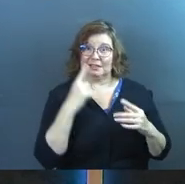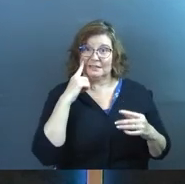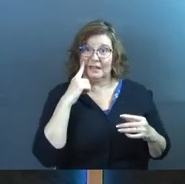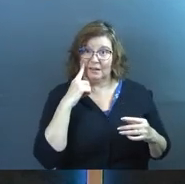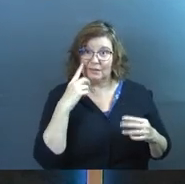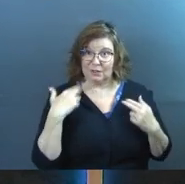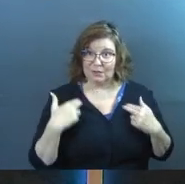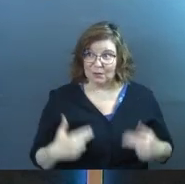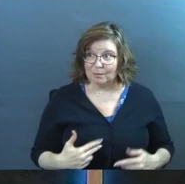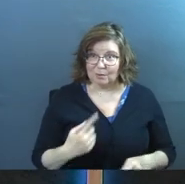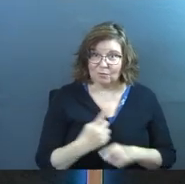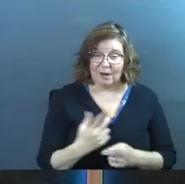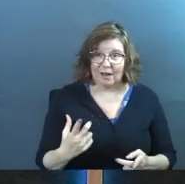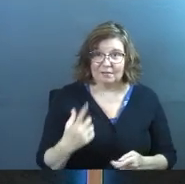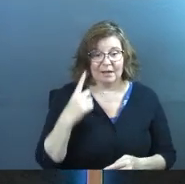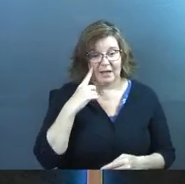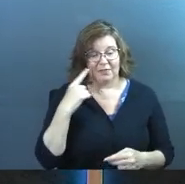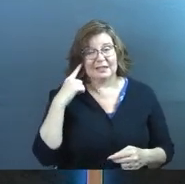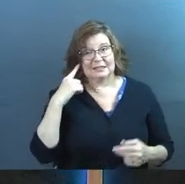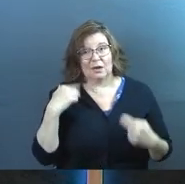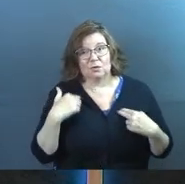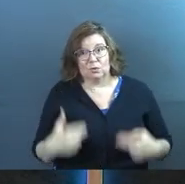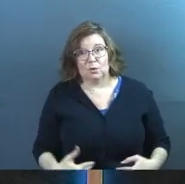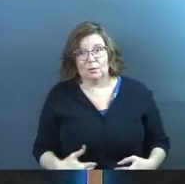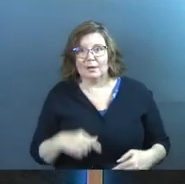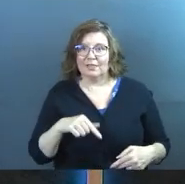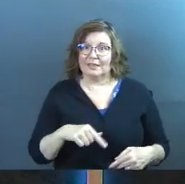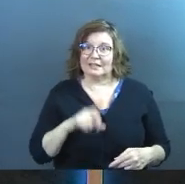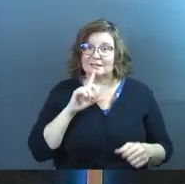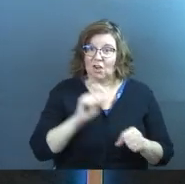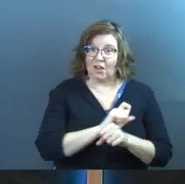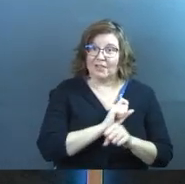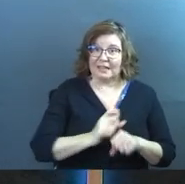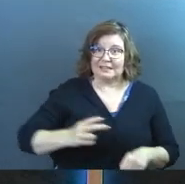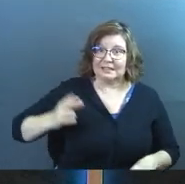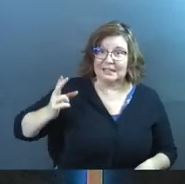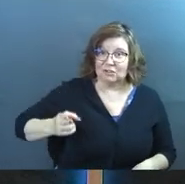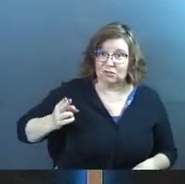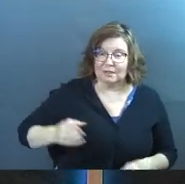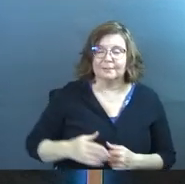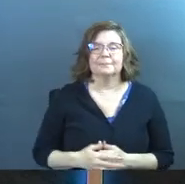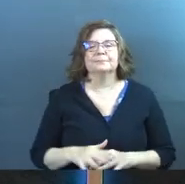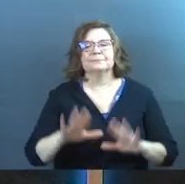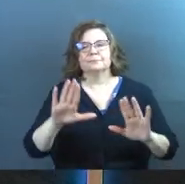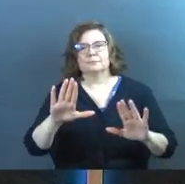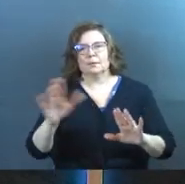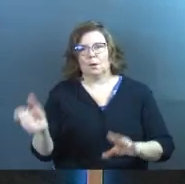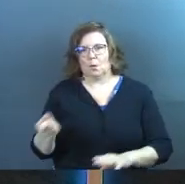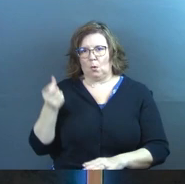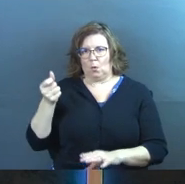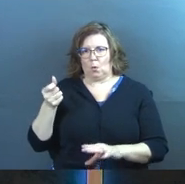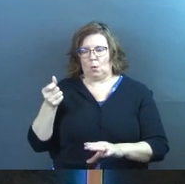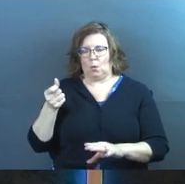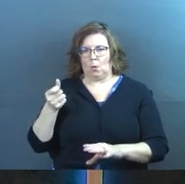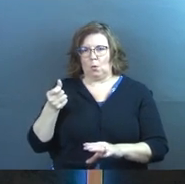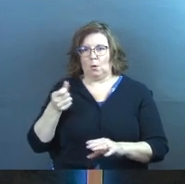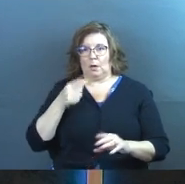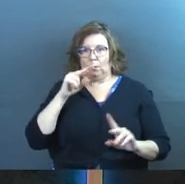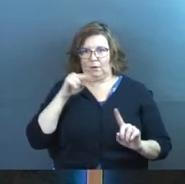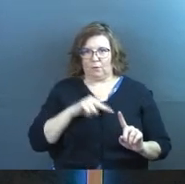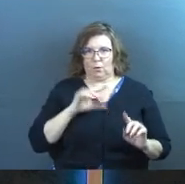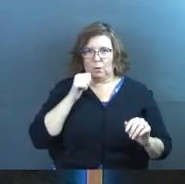sound human? I think it sounds human. This is authentic history. One thing before we get to the second part about the